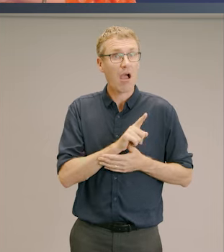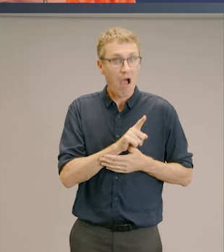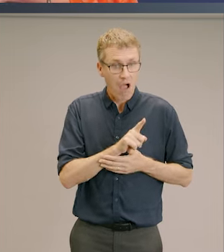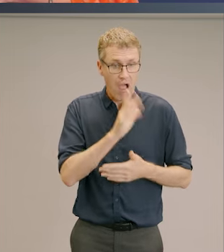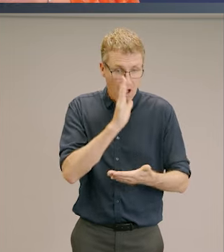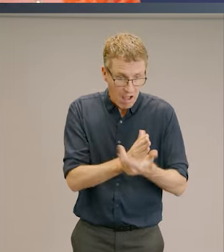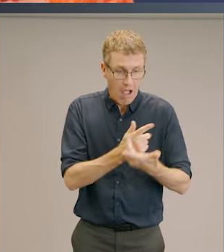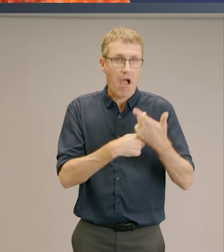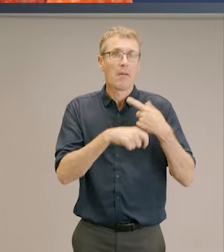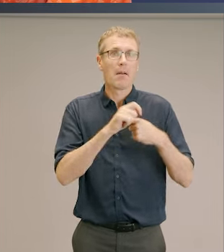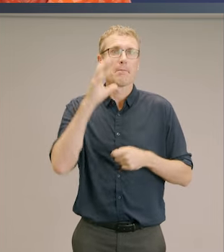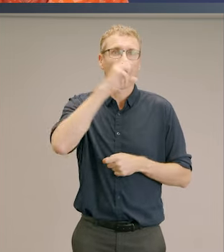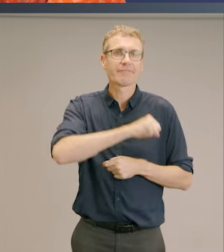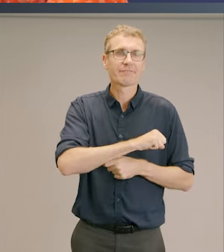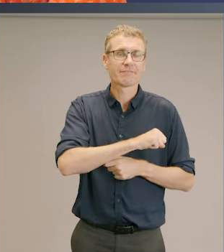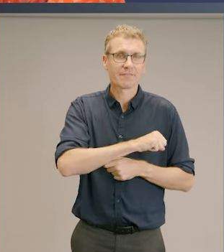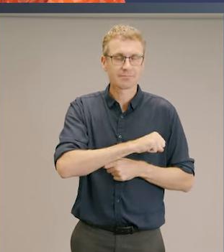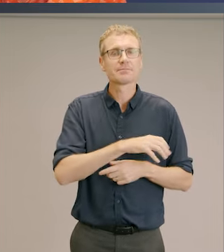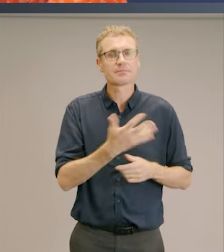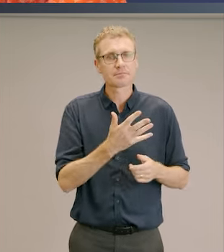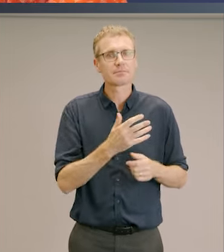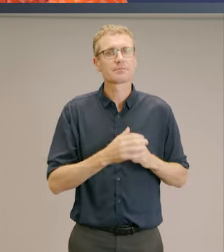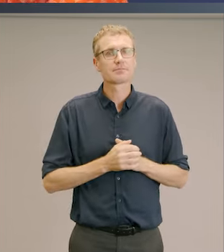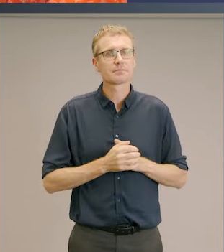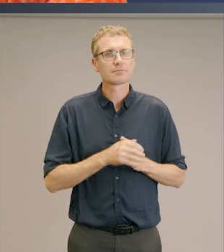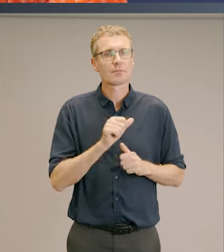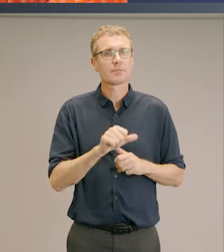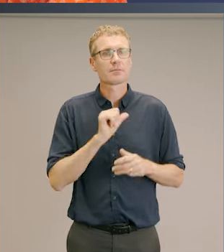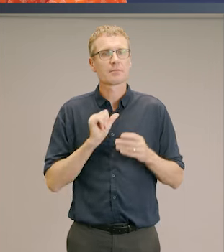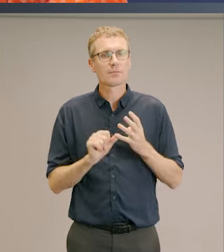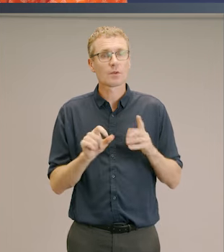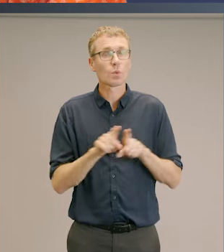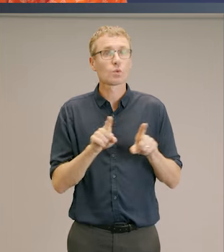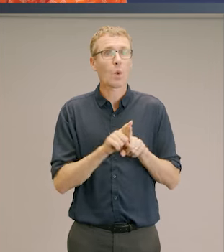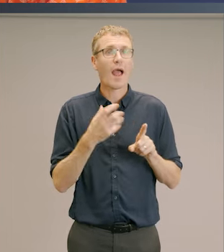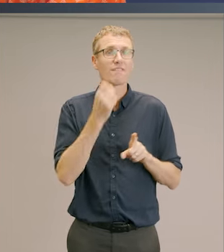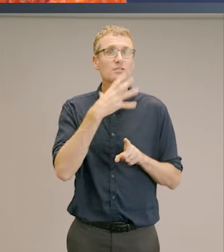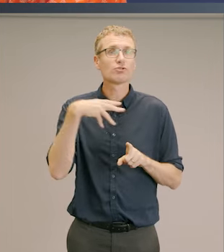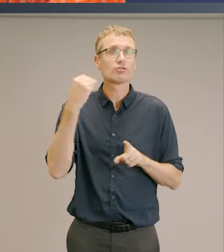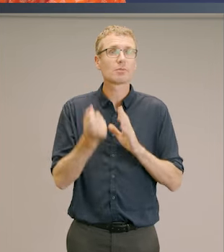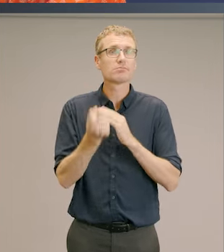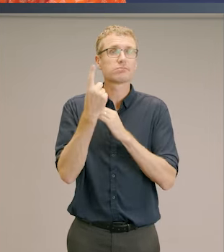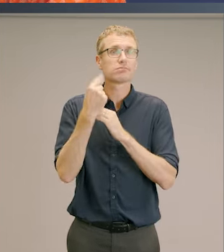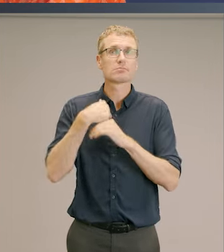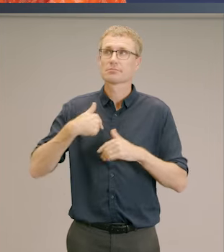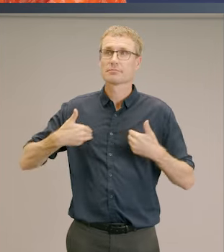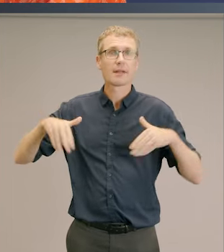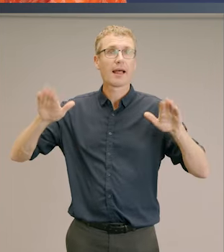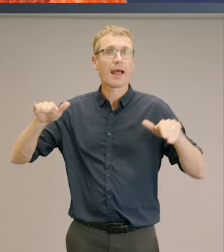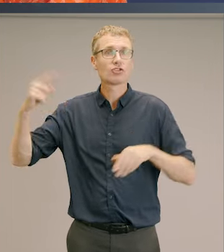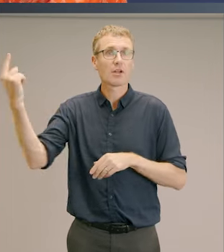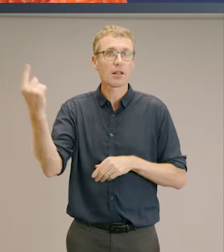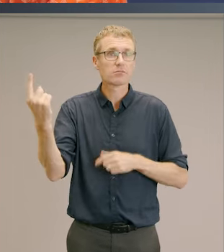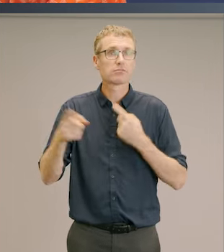if it was written down and it was just made up. Also, there was supernatural phenomena. There